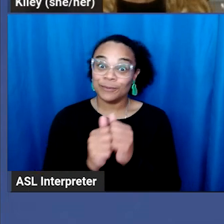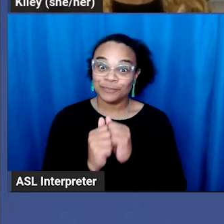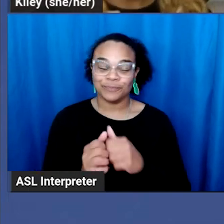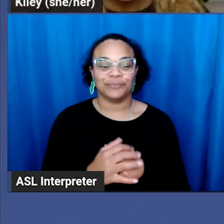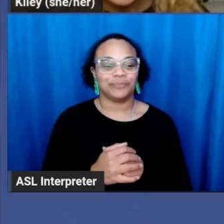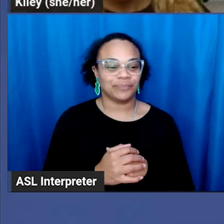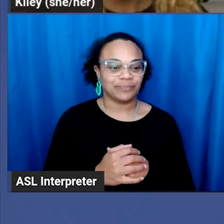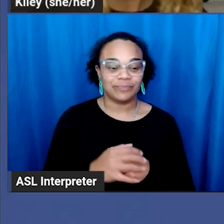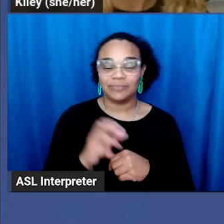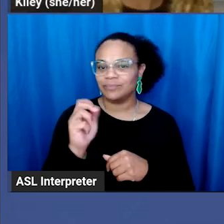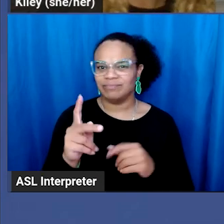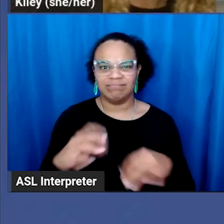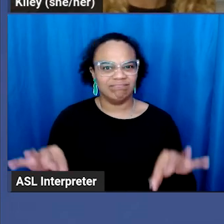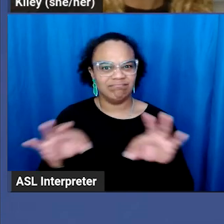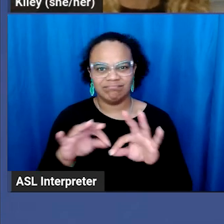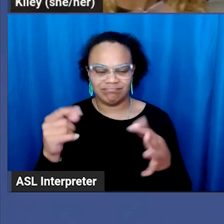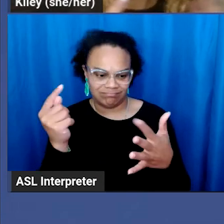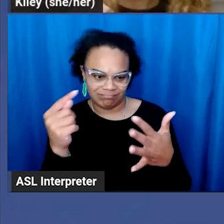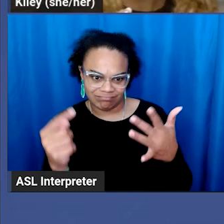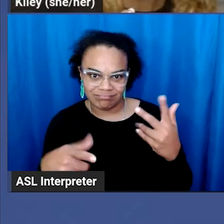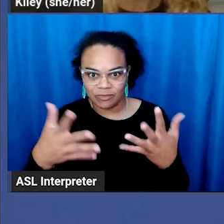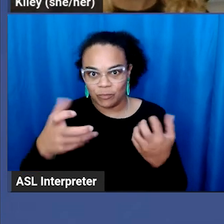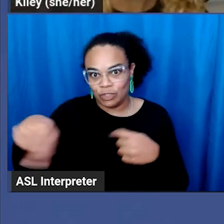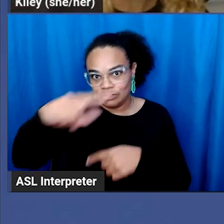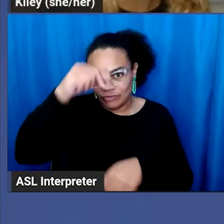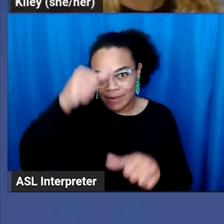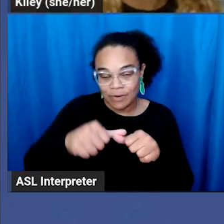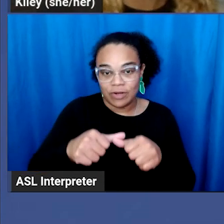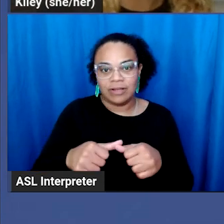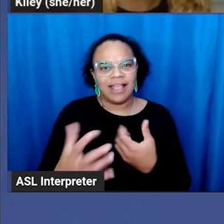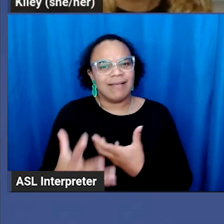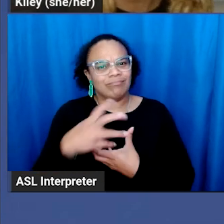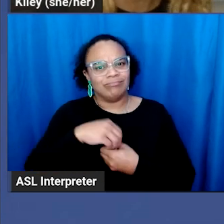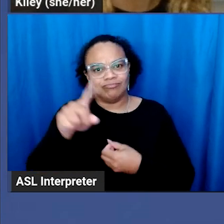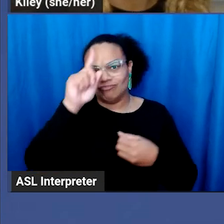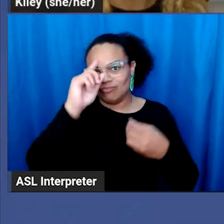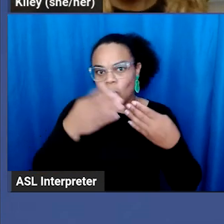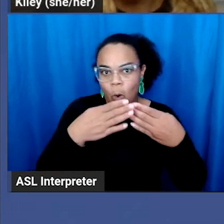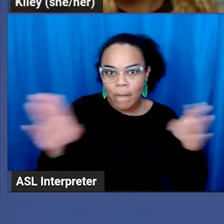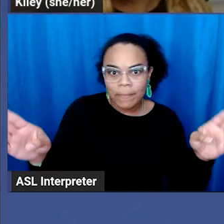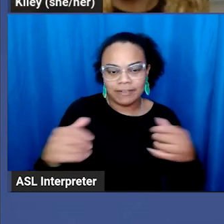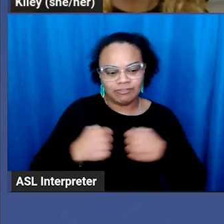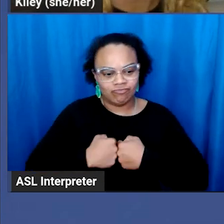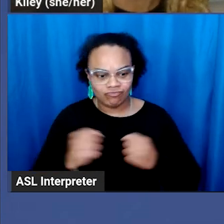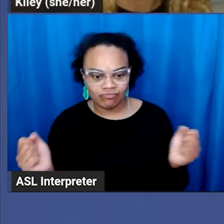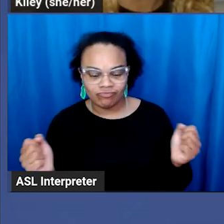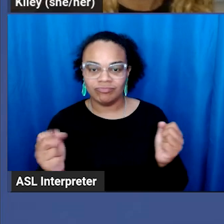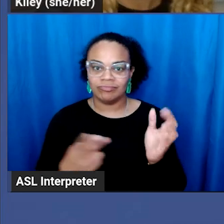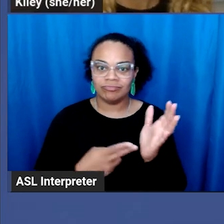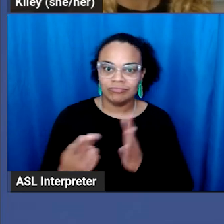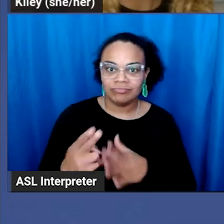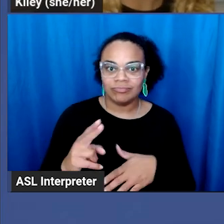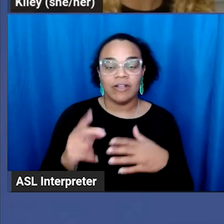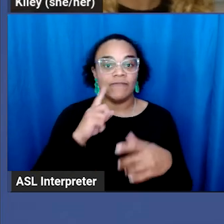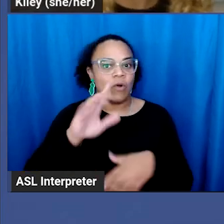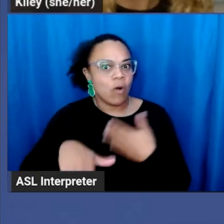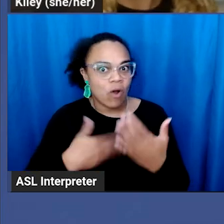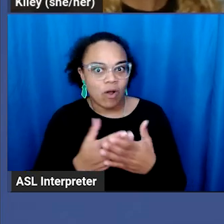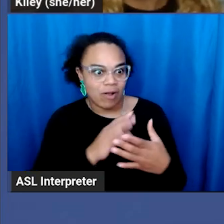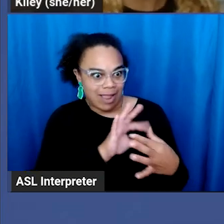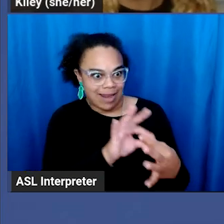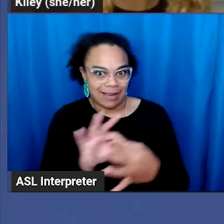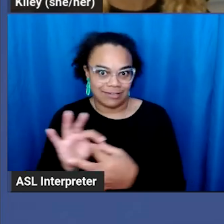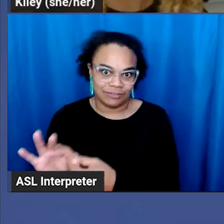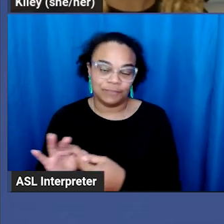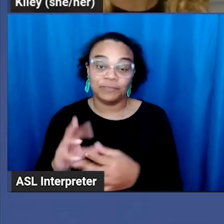So the key takeaways from this is embrace your openness and authenticity in all of your connections, and use